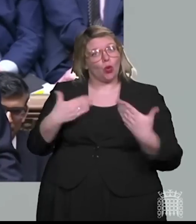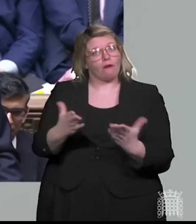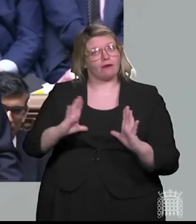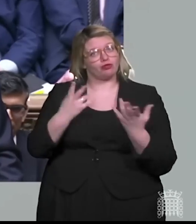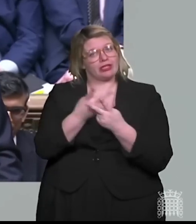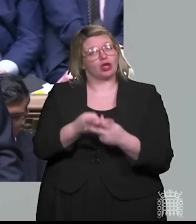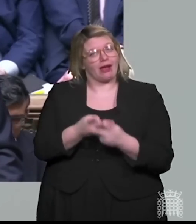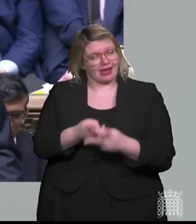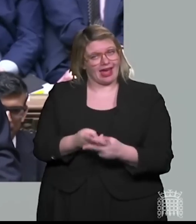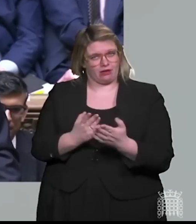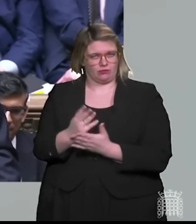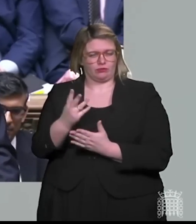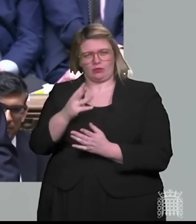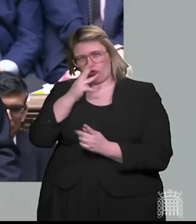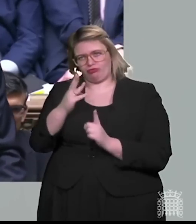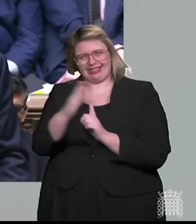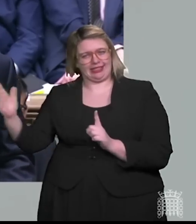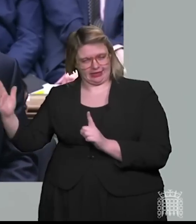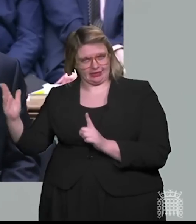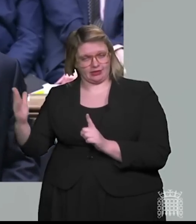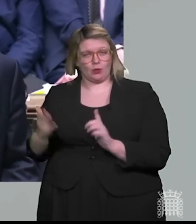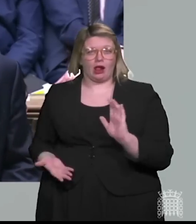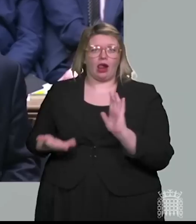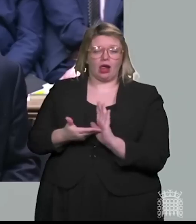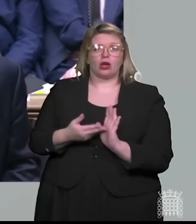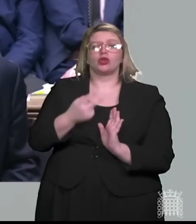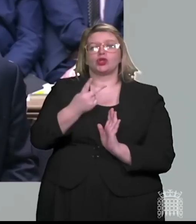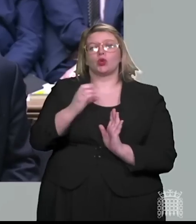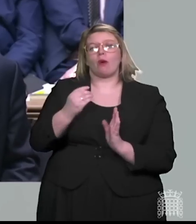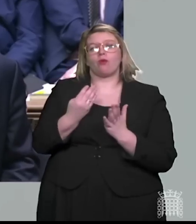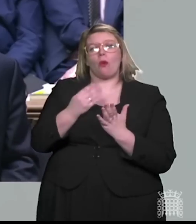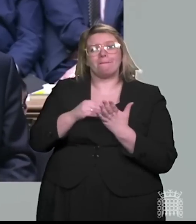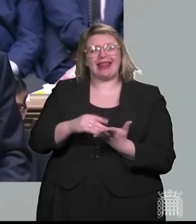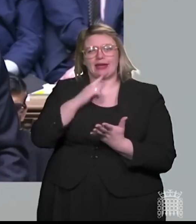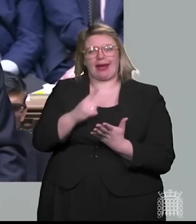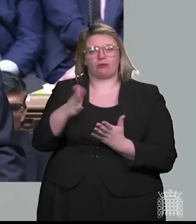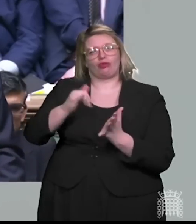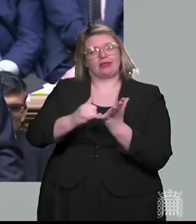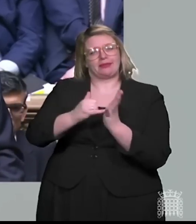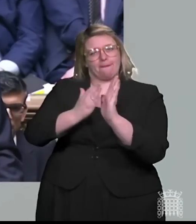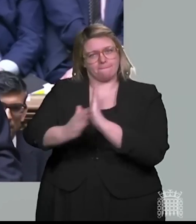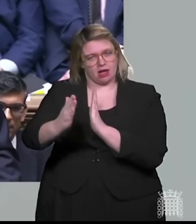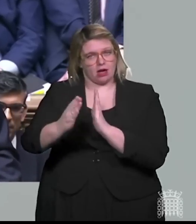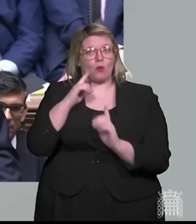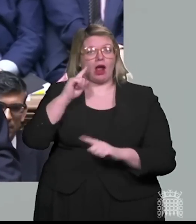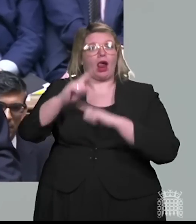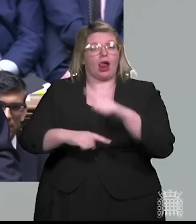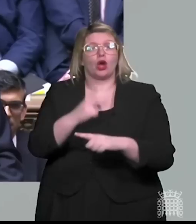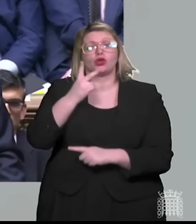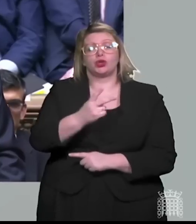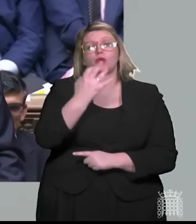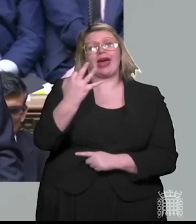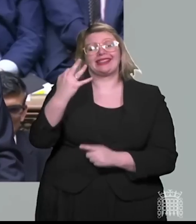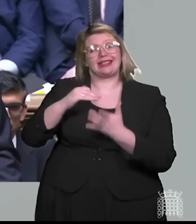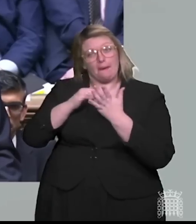under the hours offer by £204 million from this September, rising to £288 million